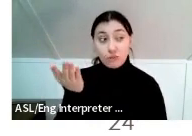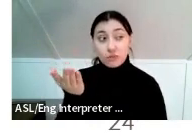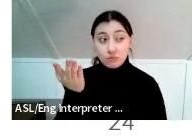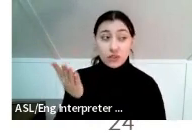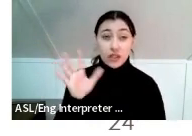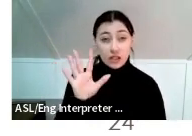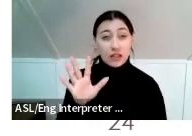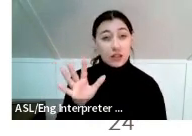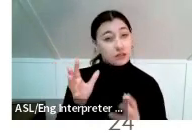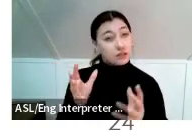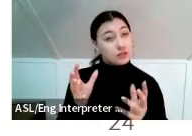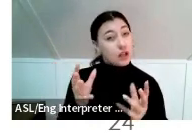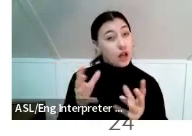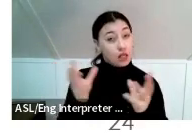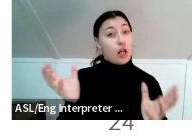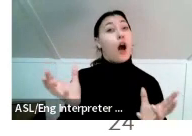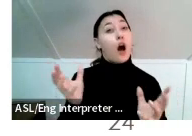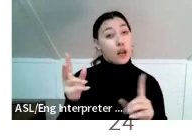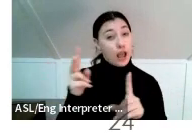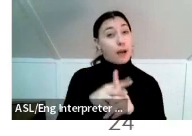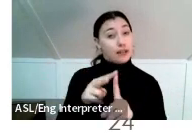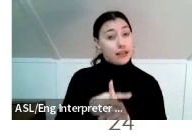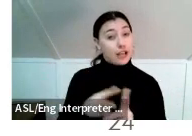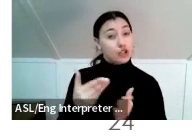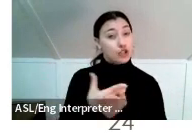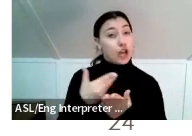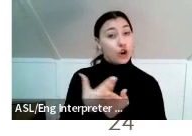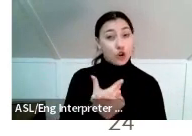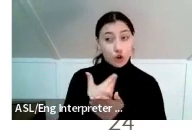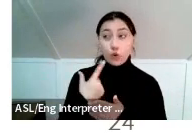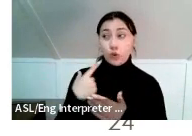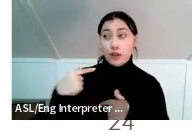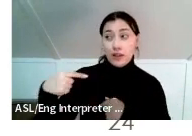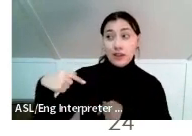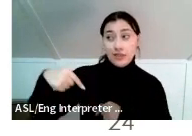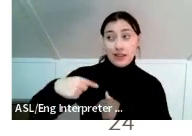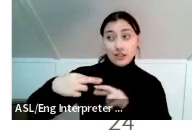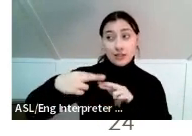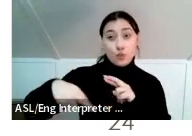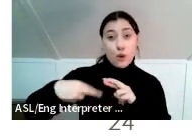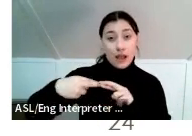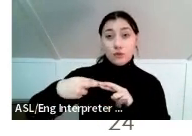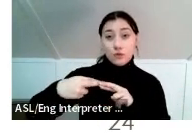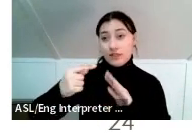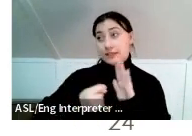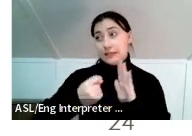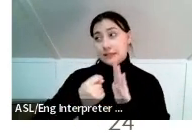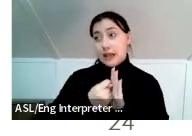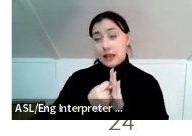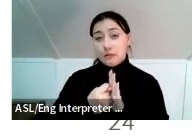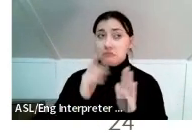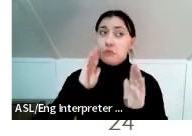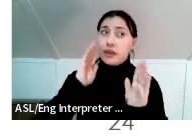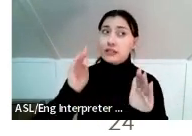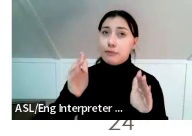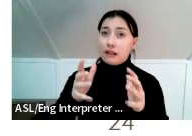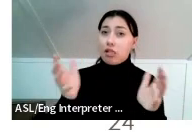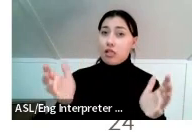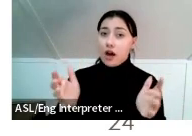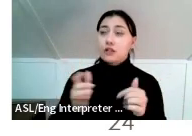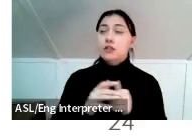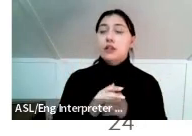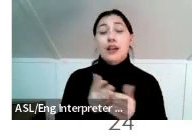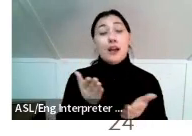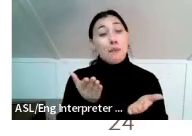fairly large number of new applications in this at this time. It is possible that we will not